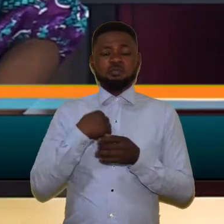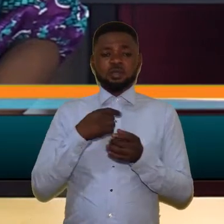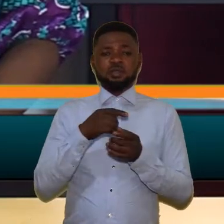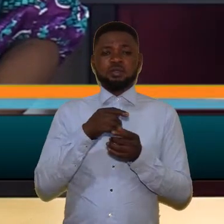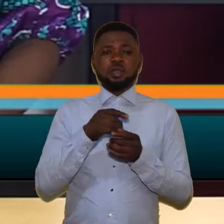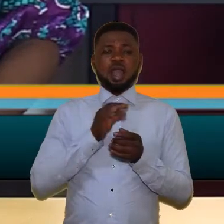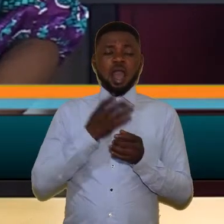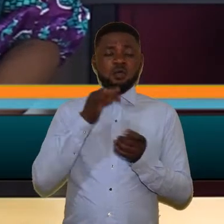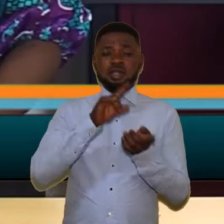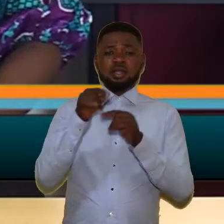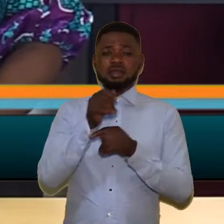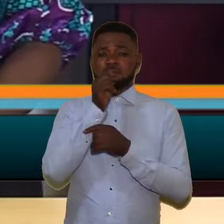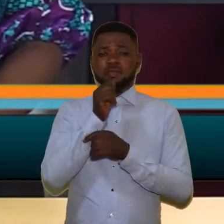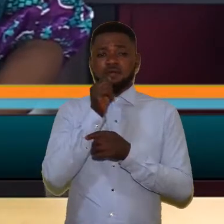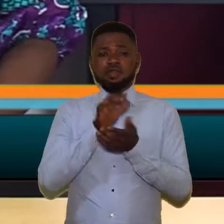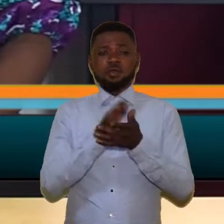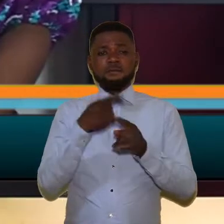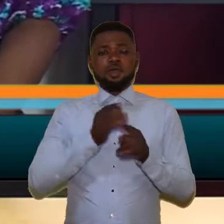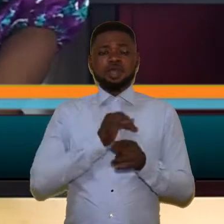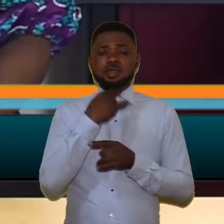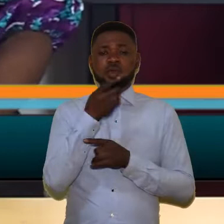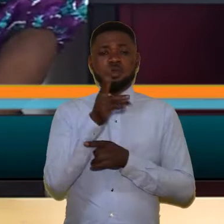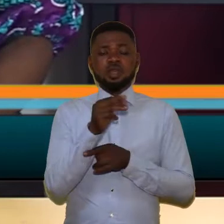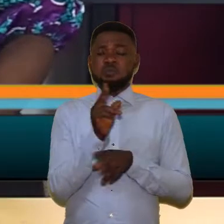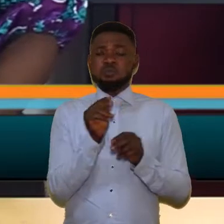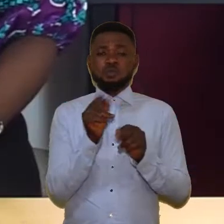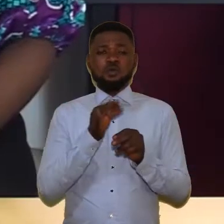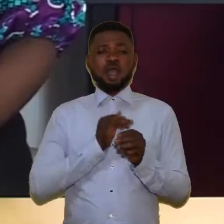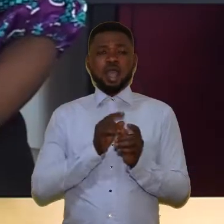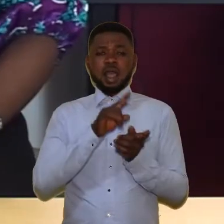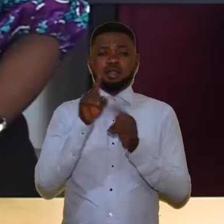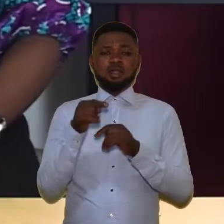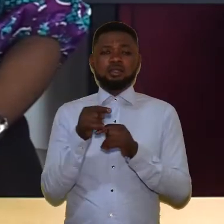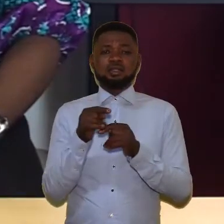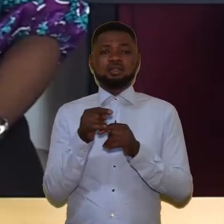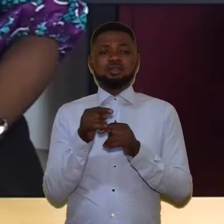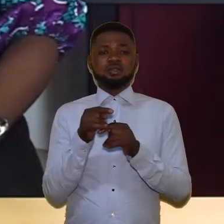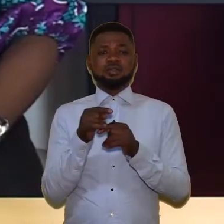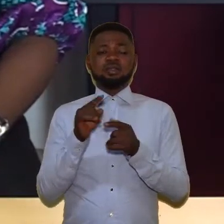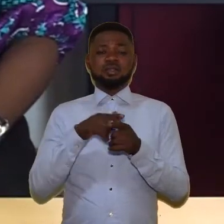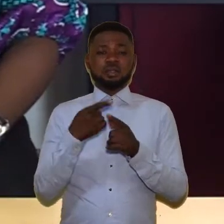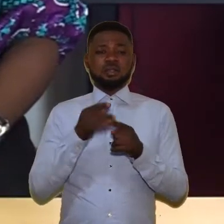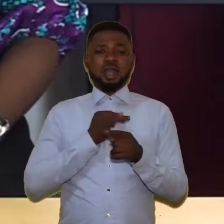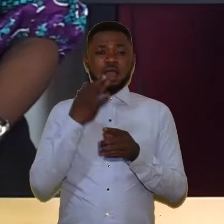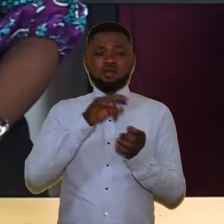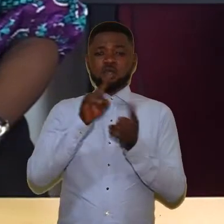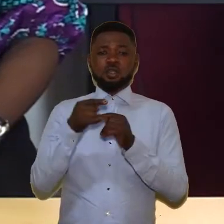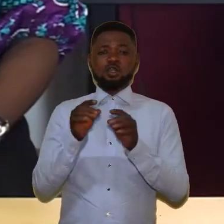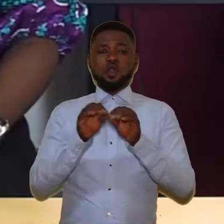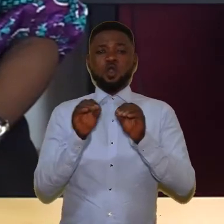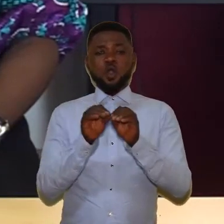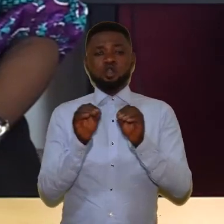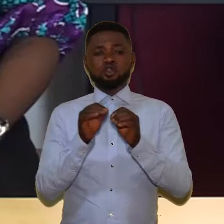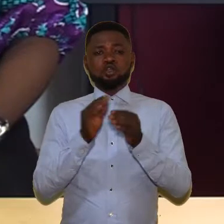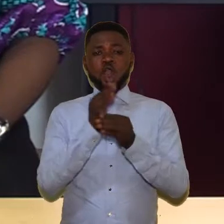school, sorry, a private school. But Yeah, I told them, no, I attended, then I was attending Oshodi